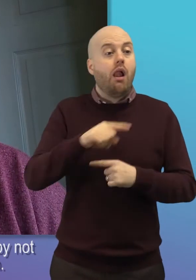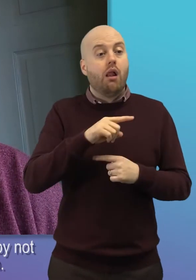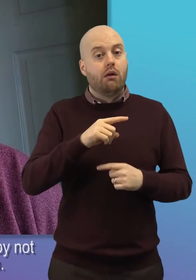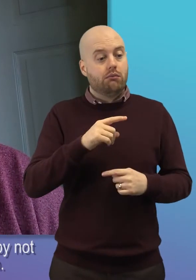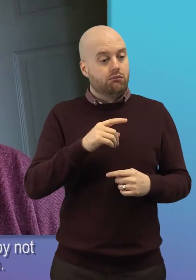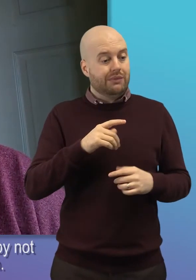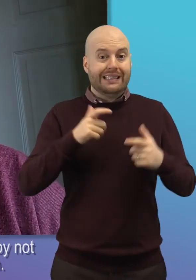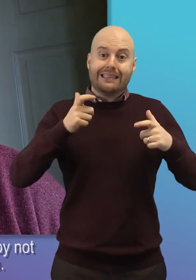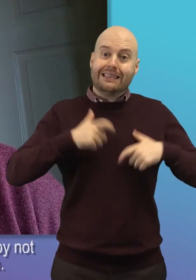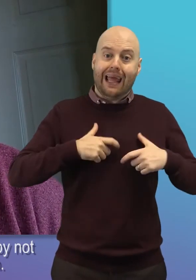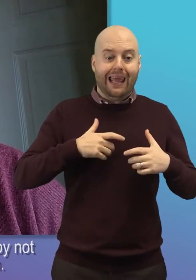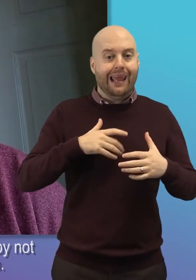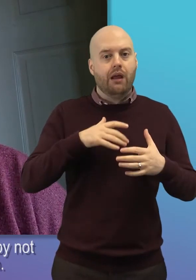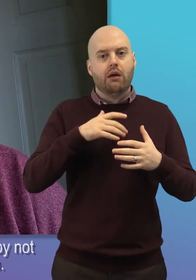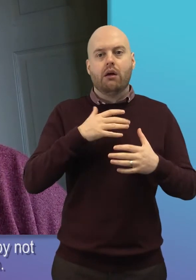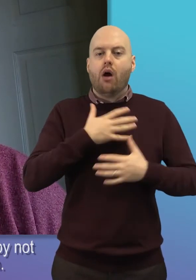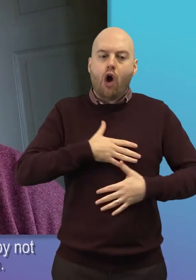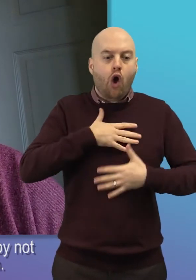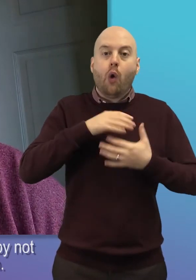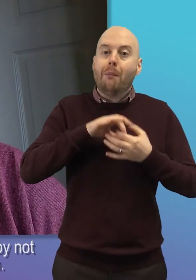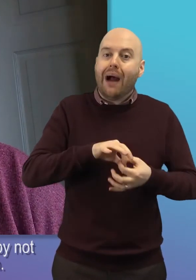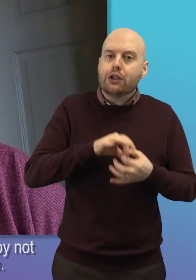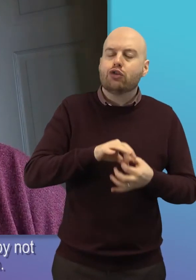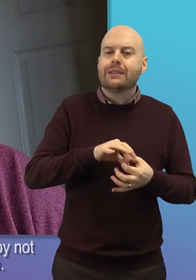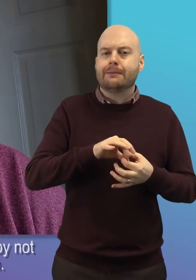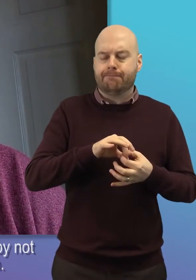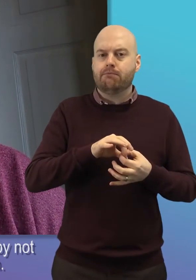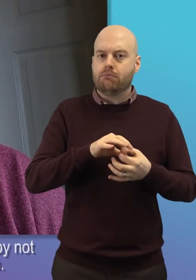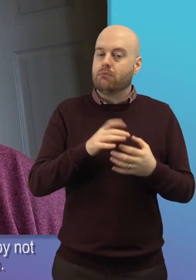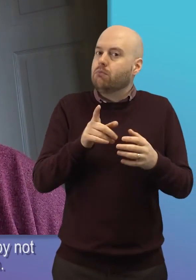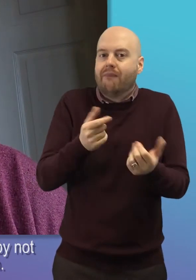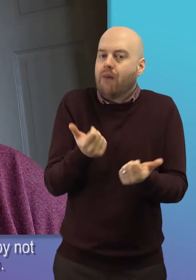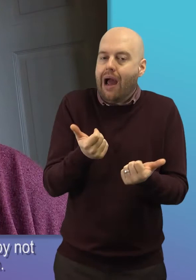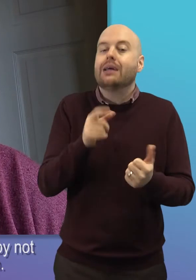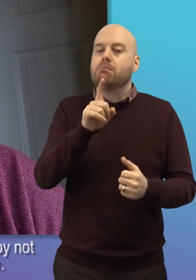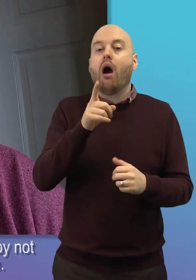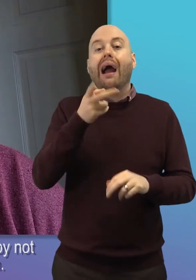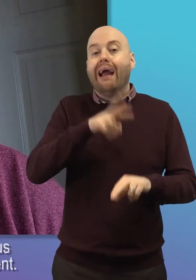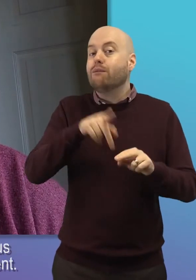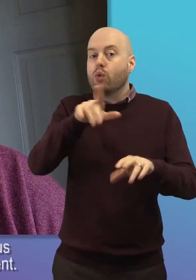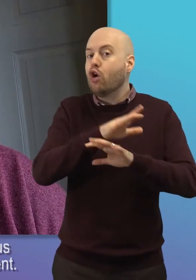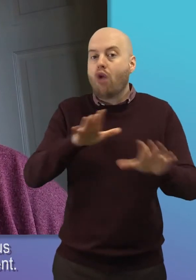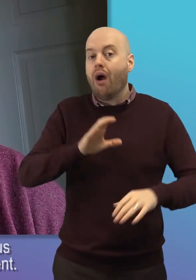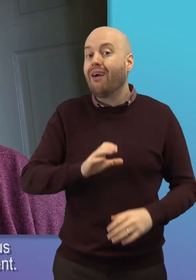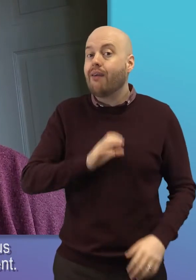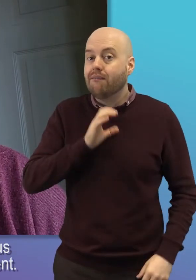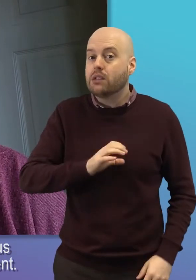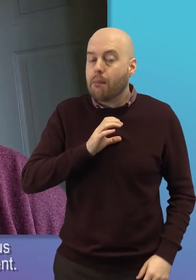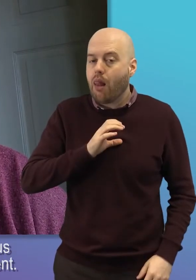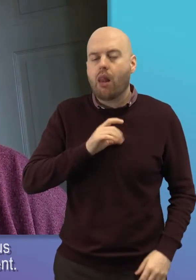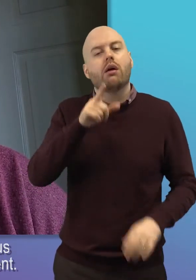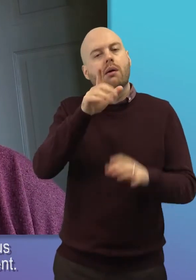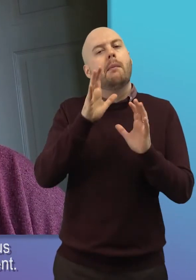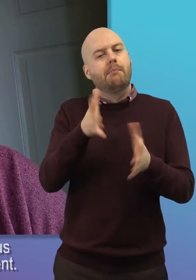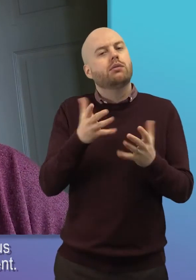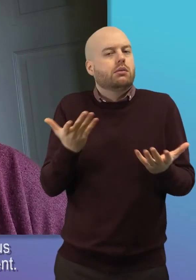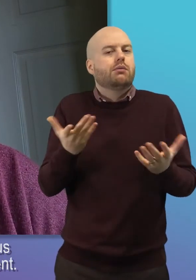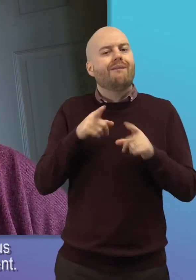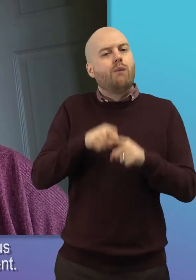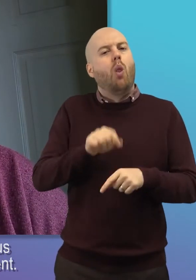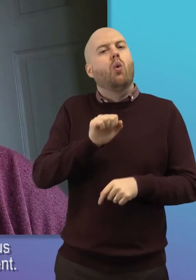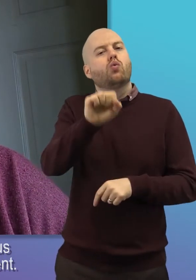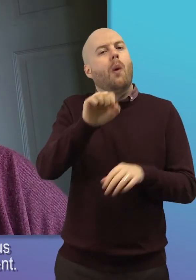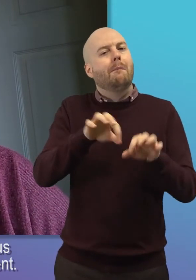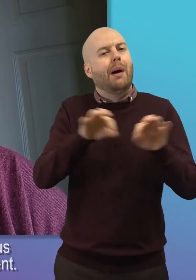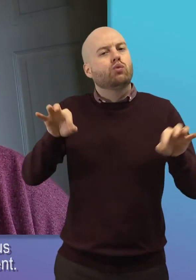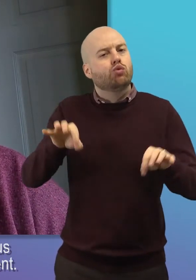people can only stay compassionate by not subjecting themselves to things we're not comfortable with. If we don't set those boundaries and we let people do things to